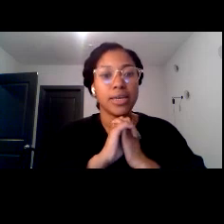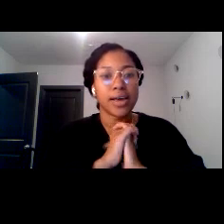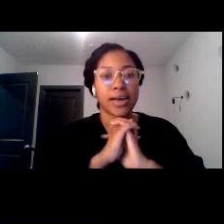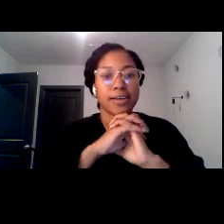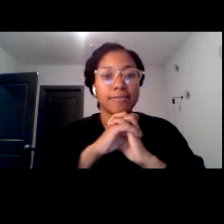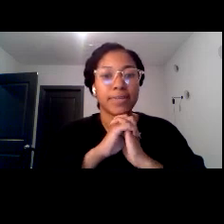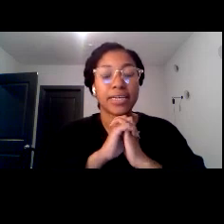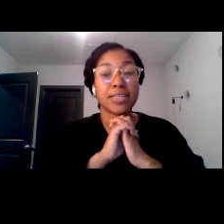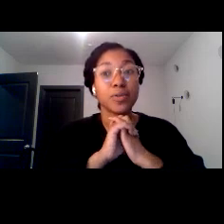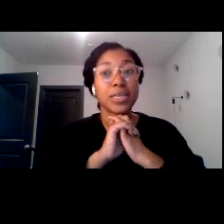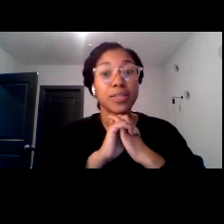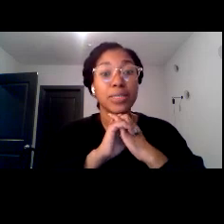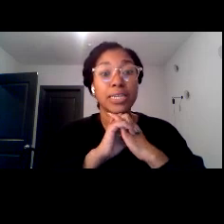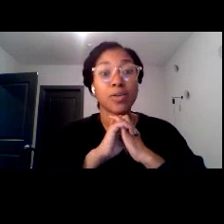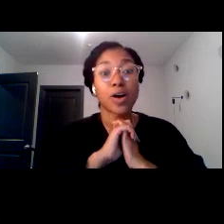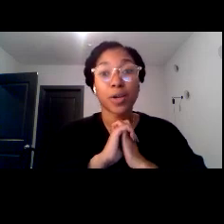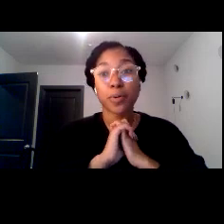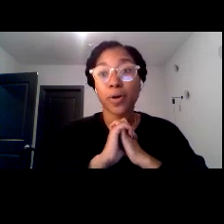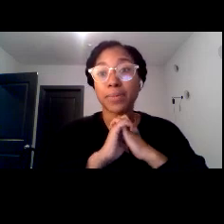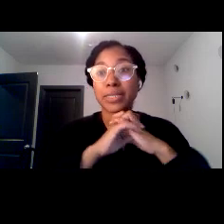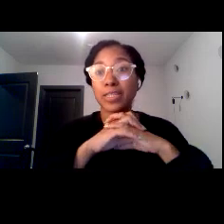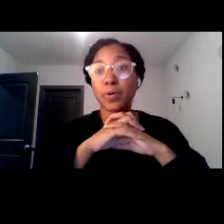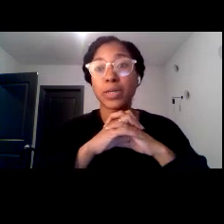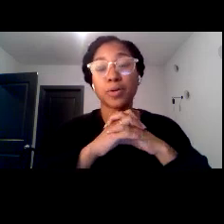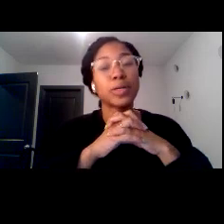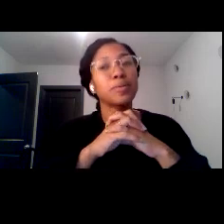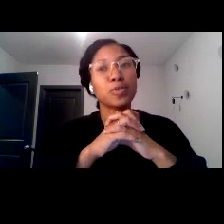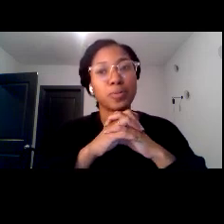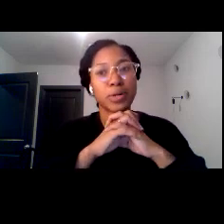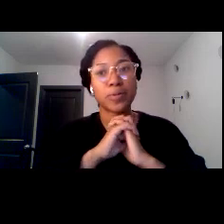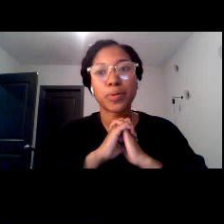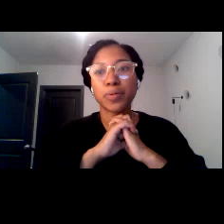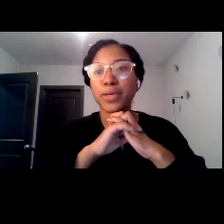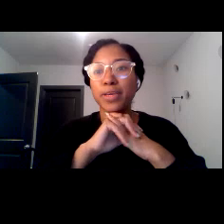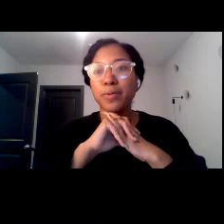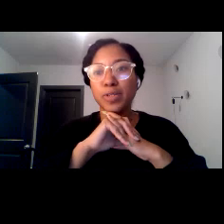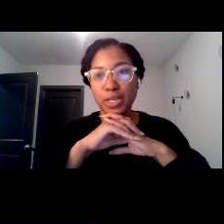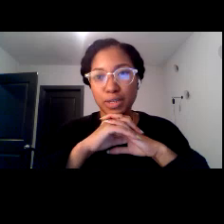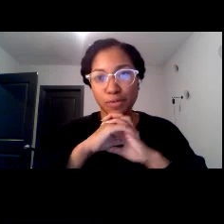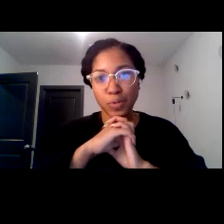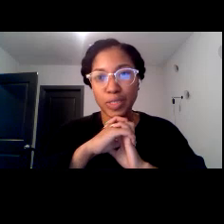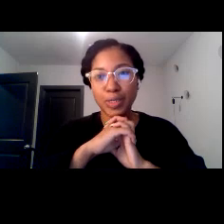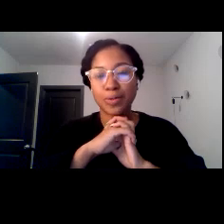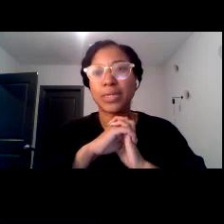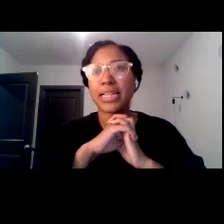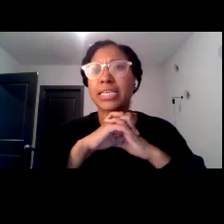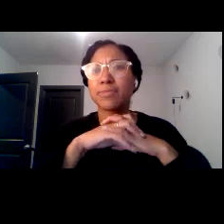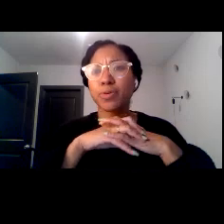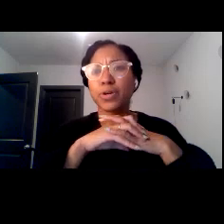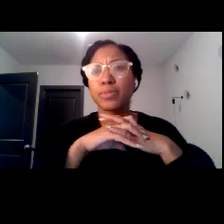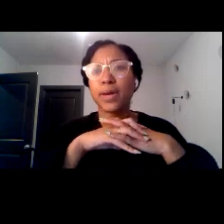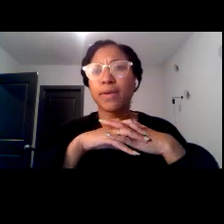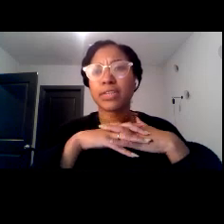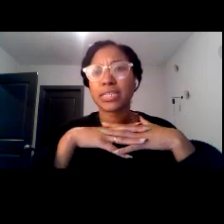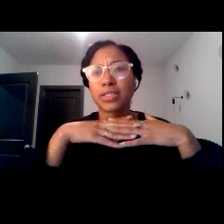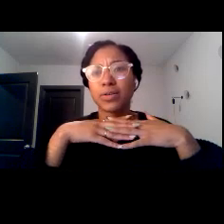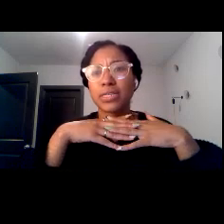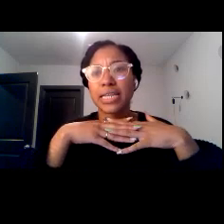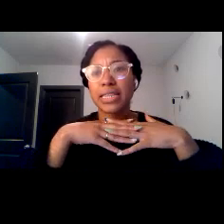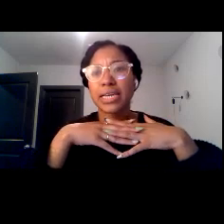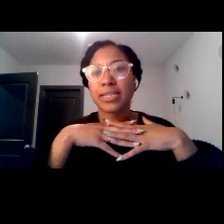earlier. Including those single audit requirements and throwing in a quick commercial break, we will be reaching out to everyone soon, at least programs who